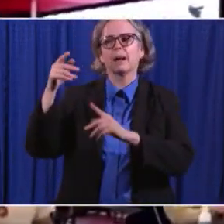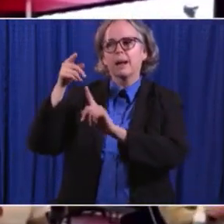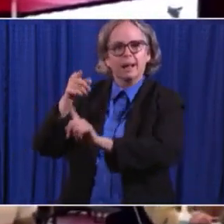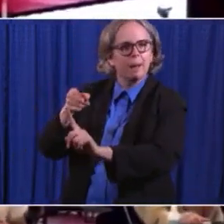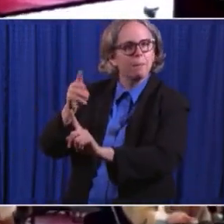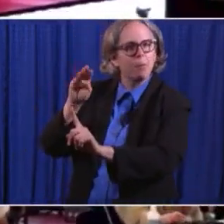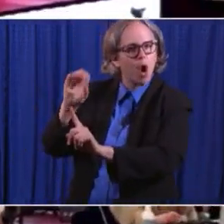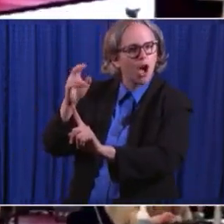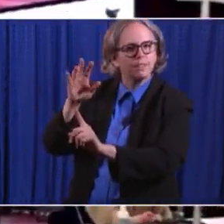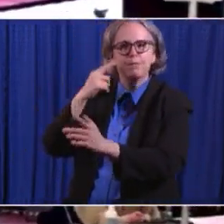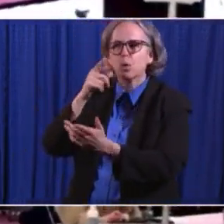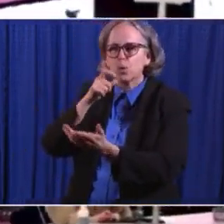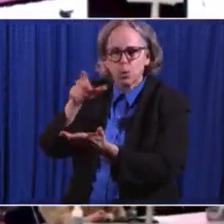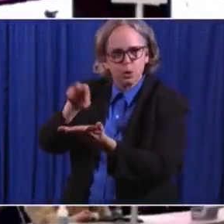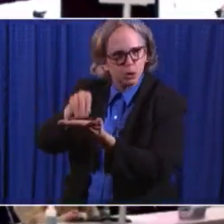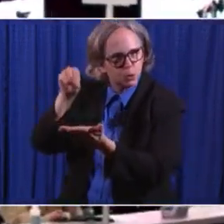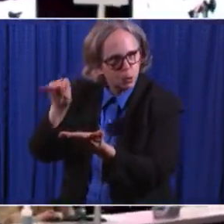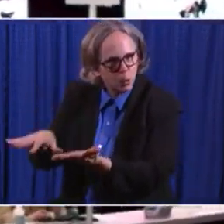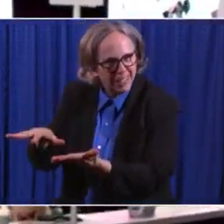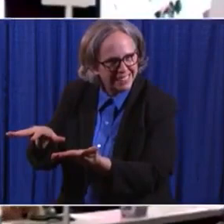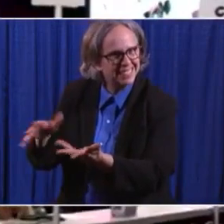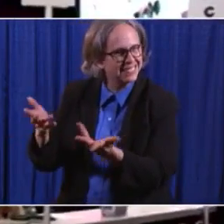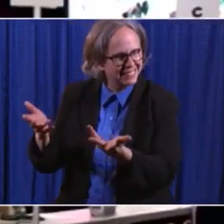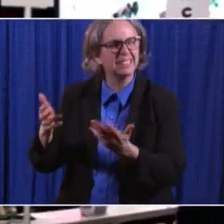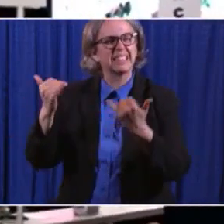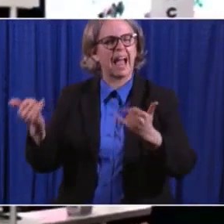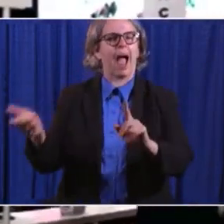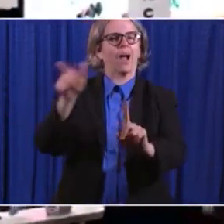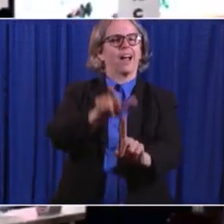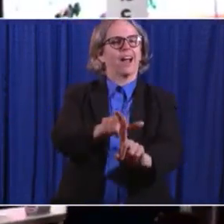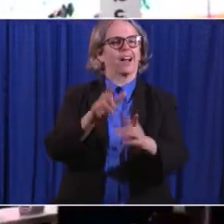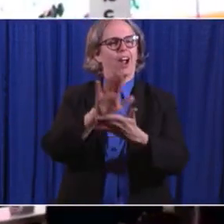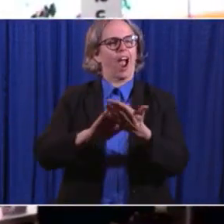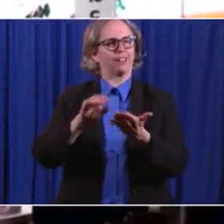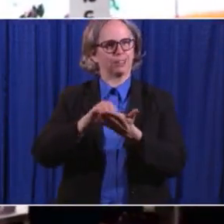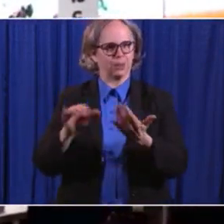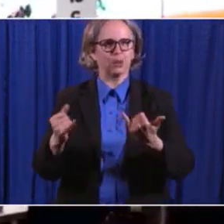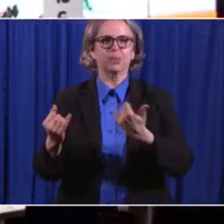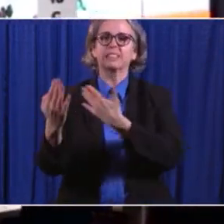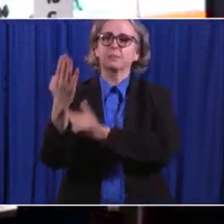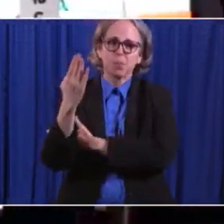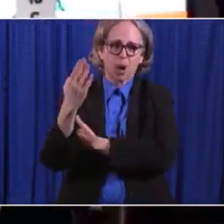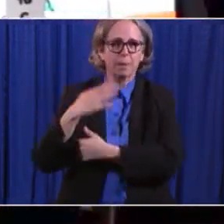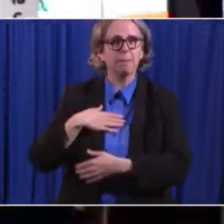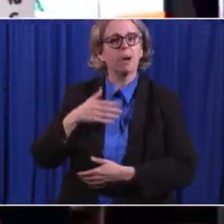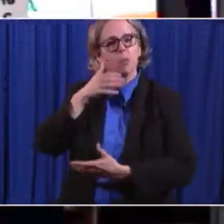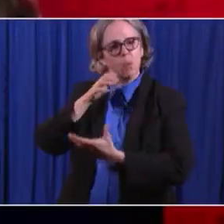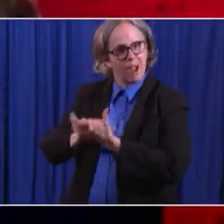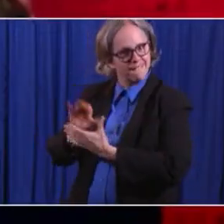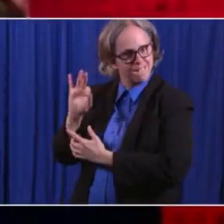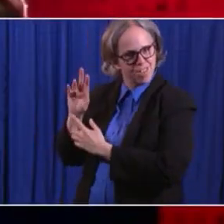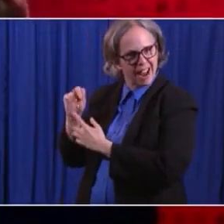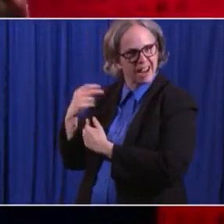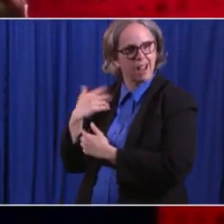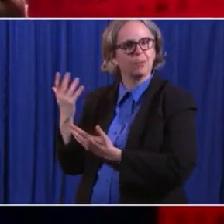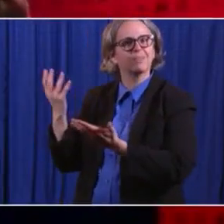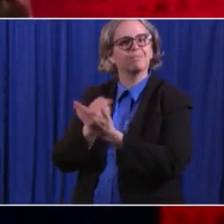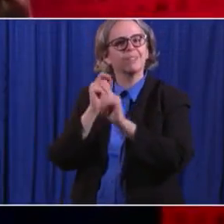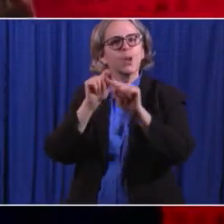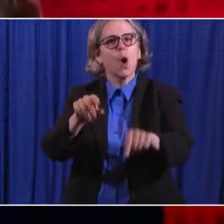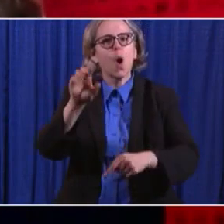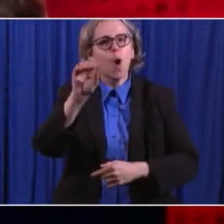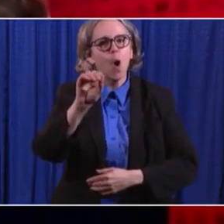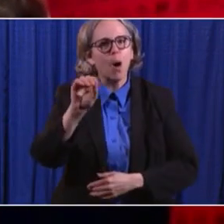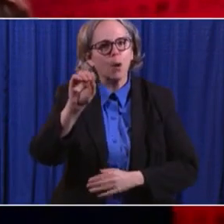today as we really kind of kick off this big effort. We had the opportunity to talk to a number of